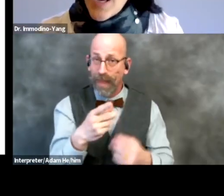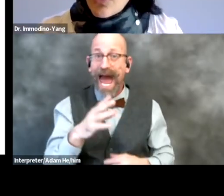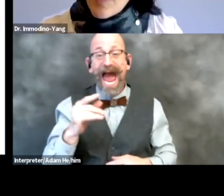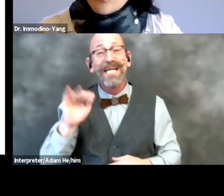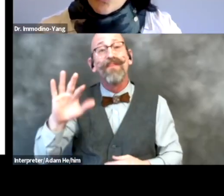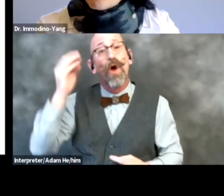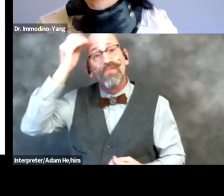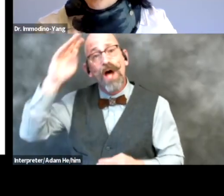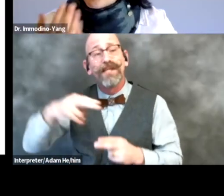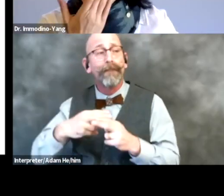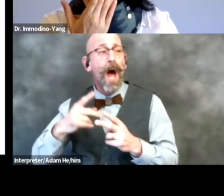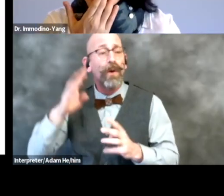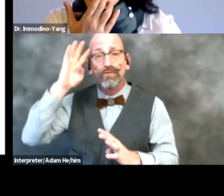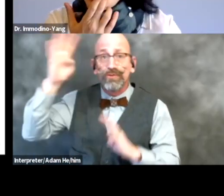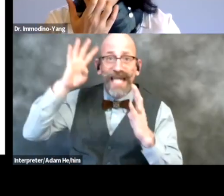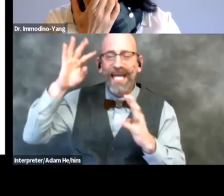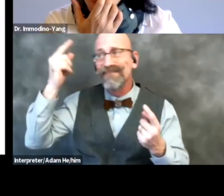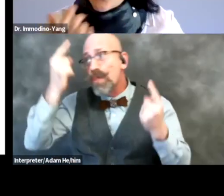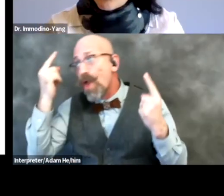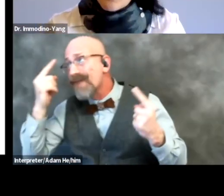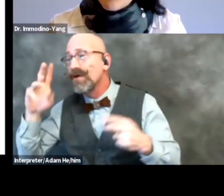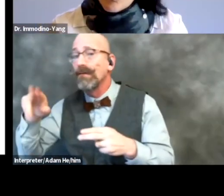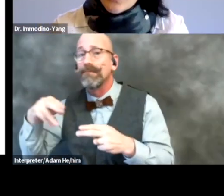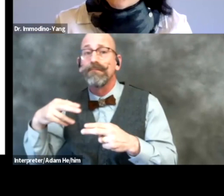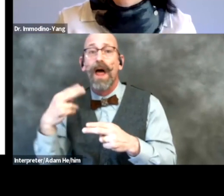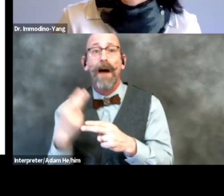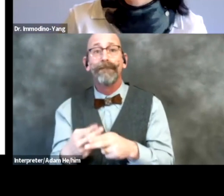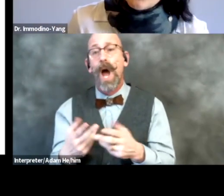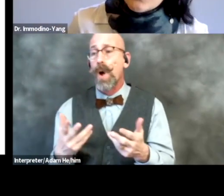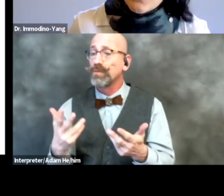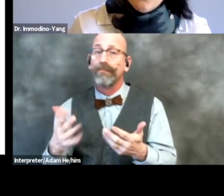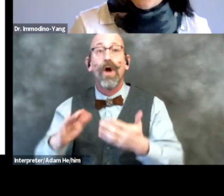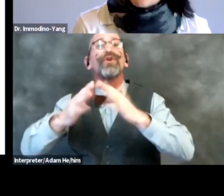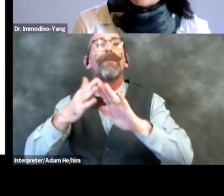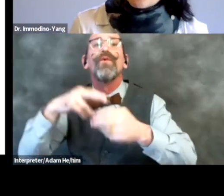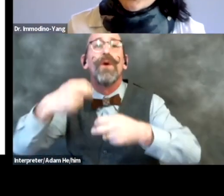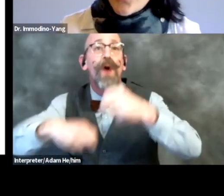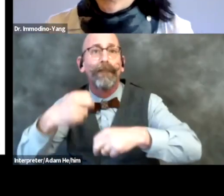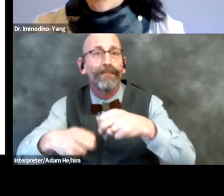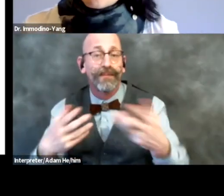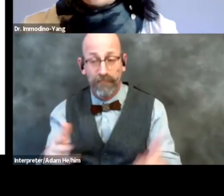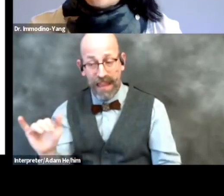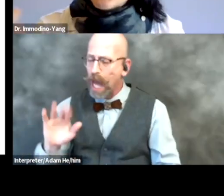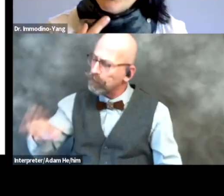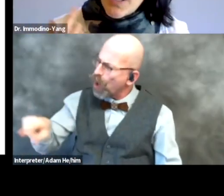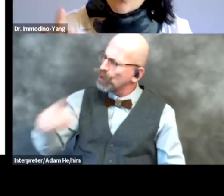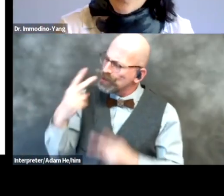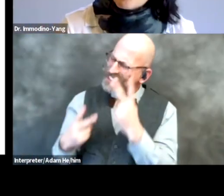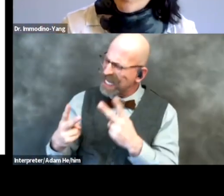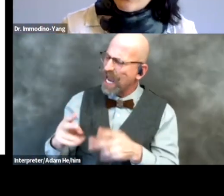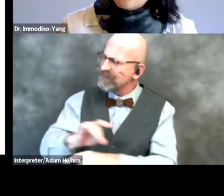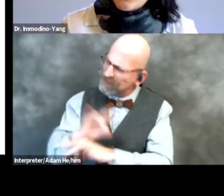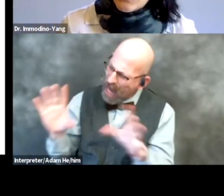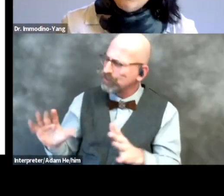problems. When we ask them to propose solutions to the violence and crime they've witnessed in their communities, they're much more realistic, they're much more complex in